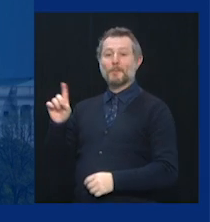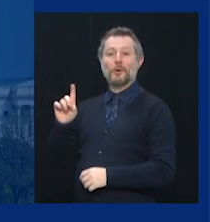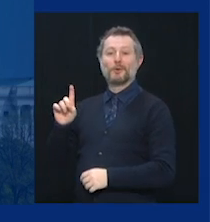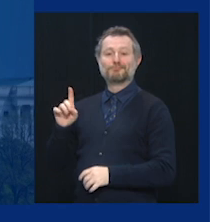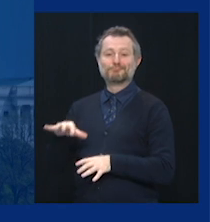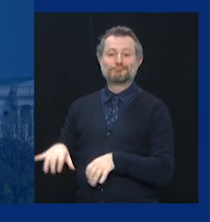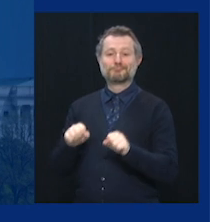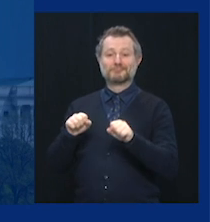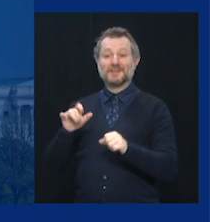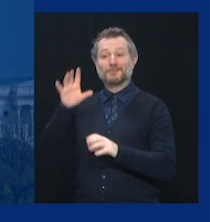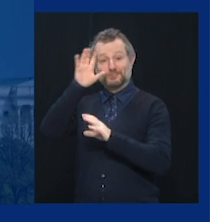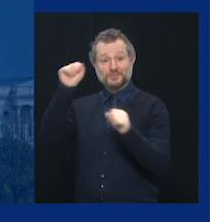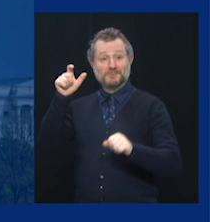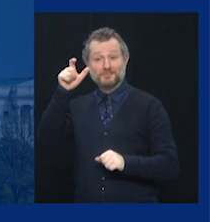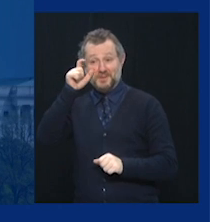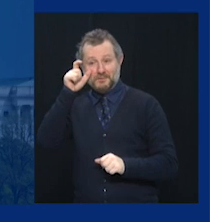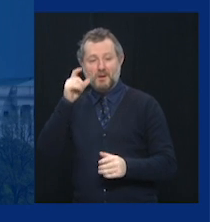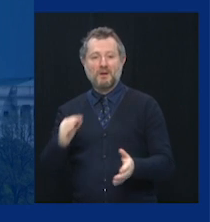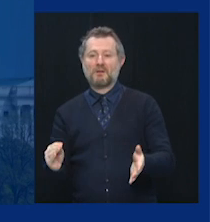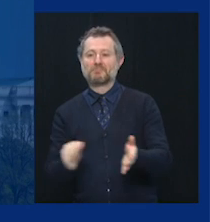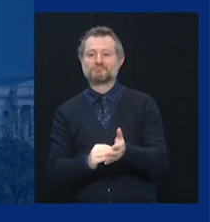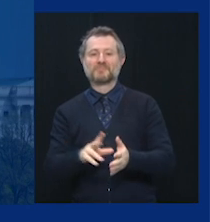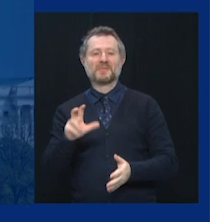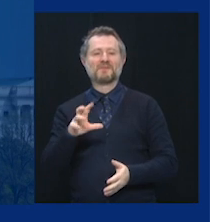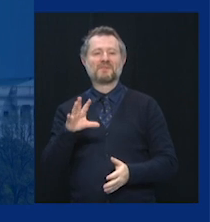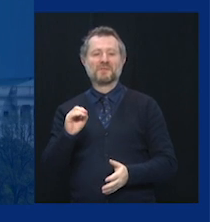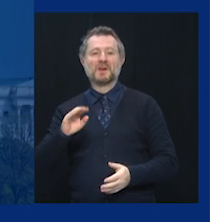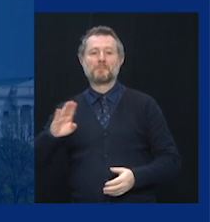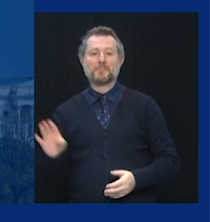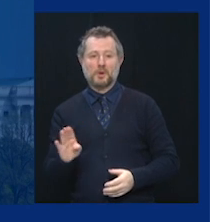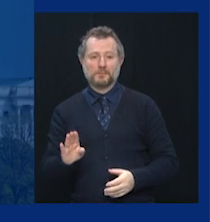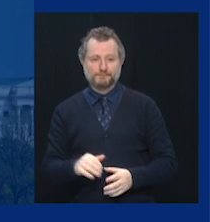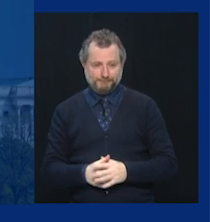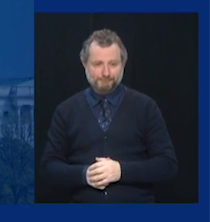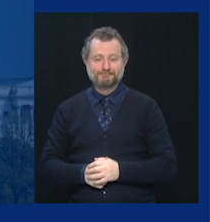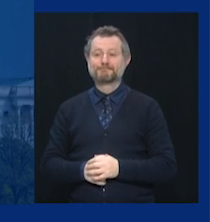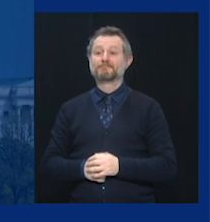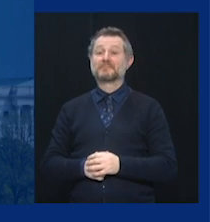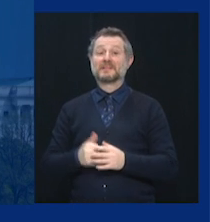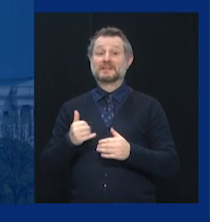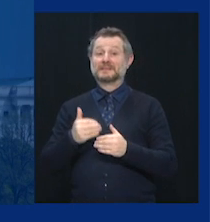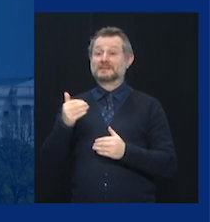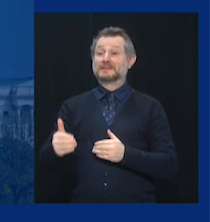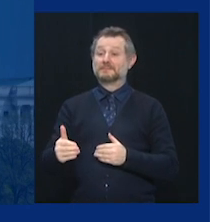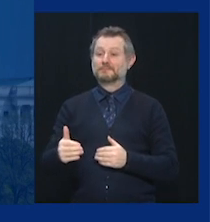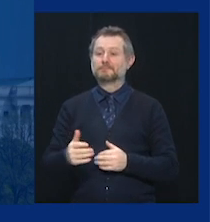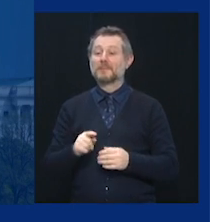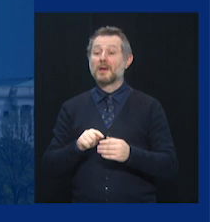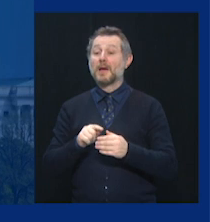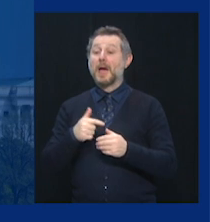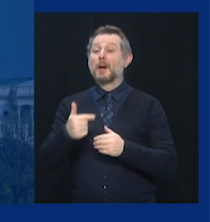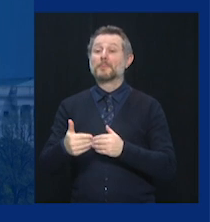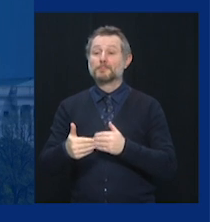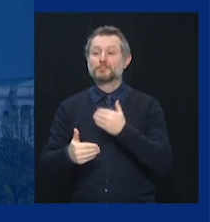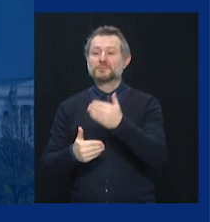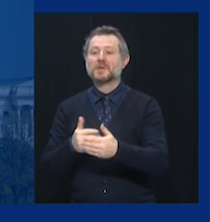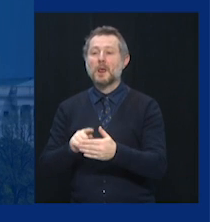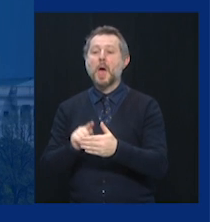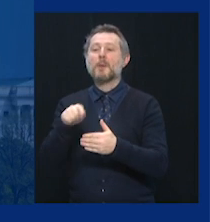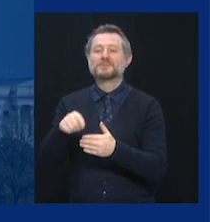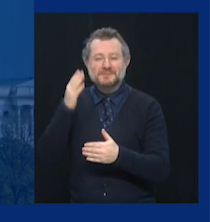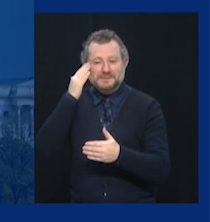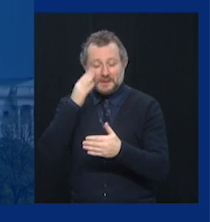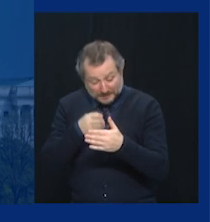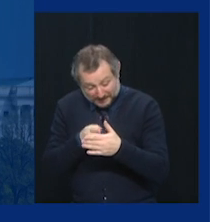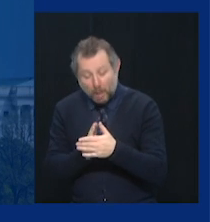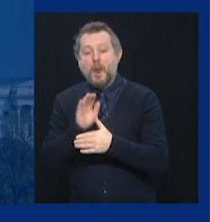$350 billion. The next obstacle on the federal side is the